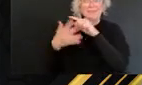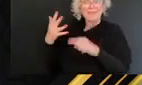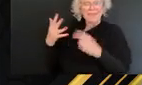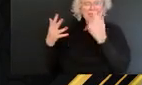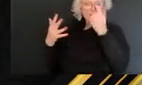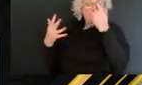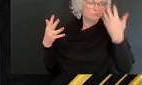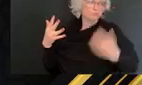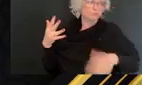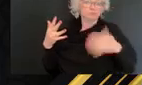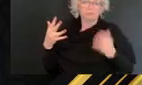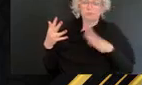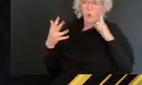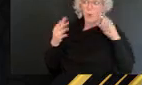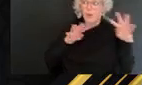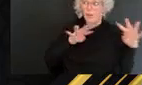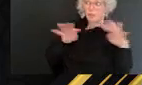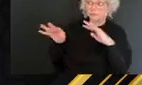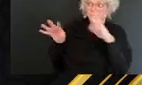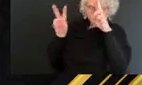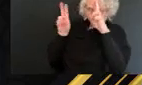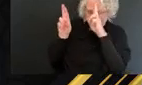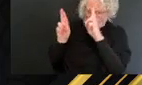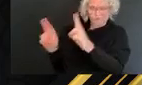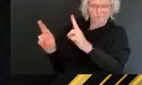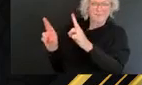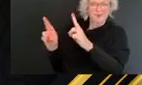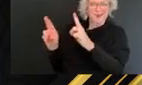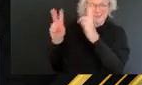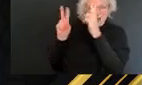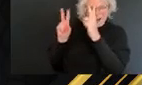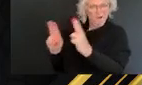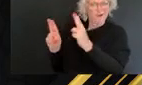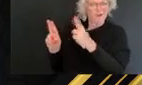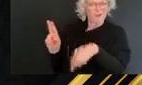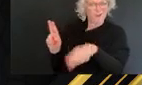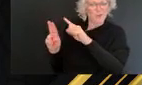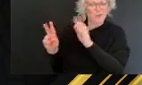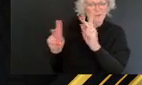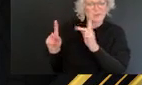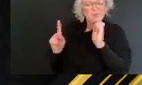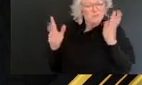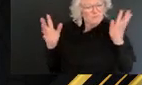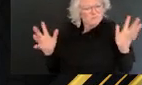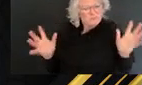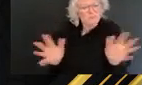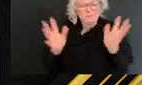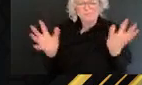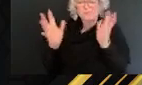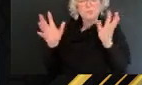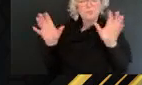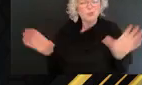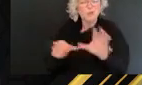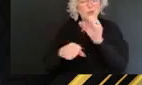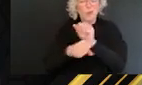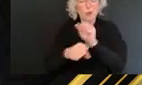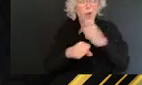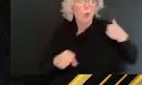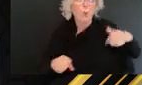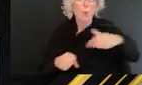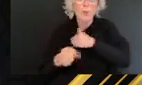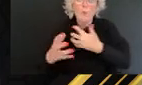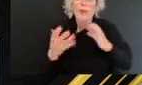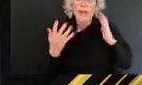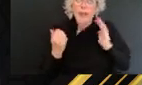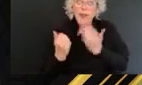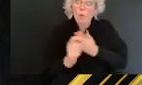beacon. They're shedding a light on the path of accessibility, taking us a distance further so that we can reach our goal